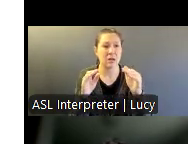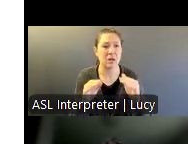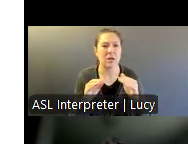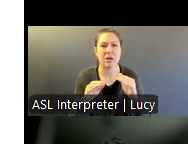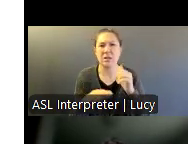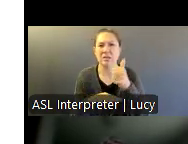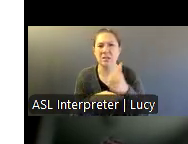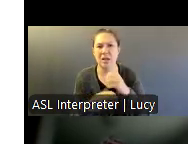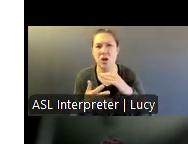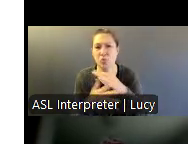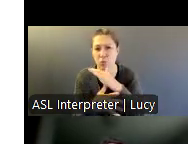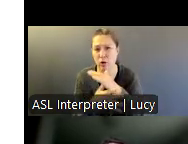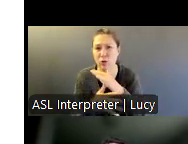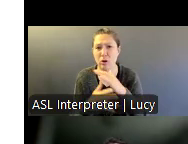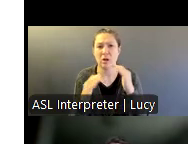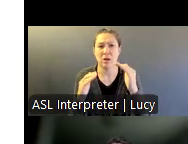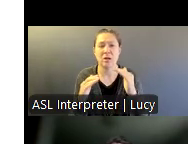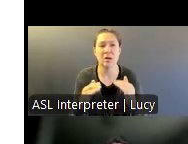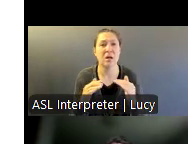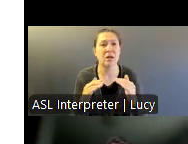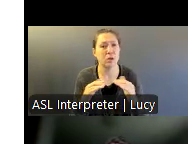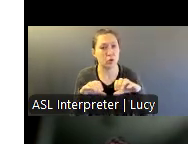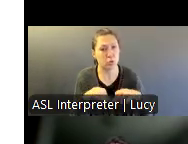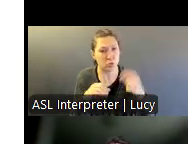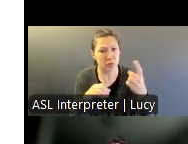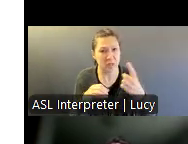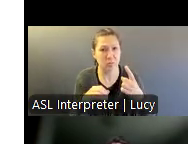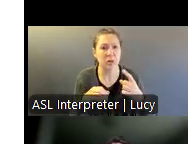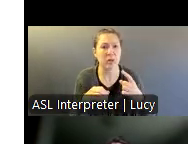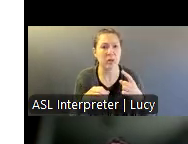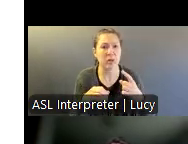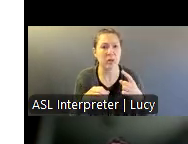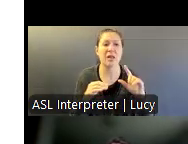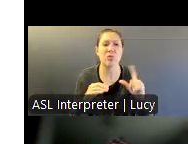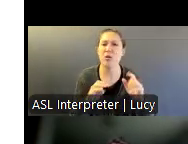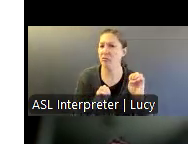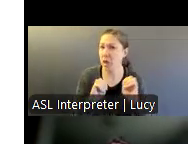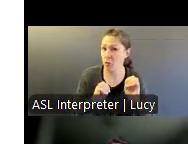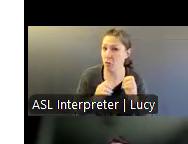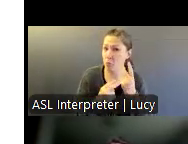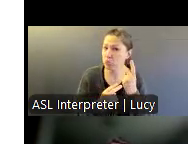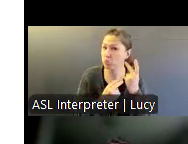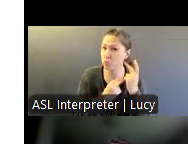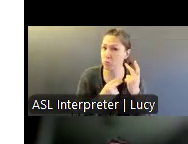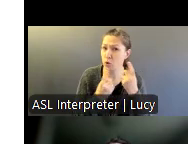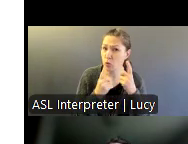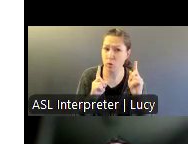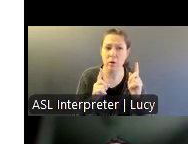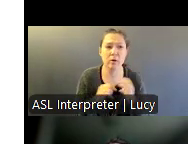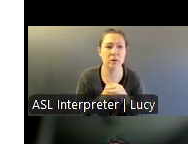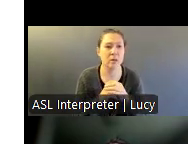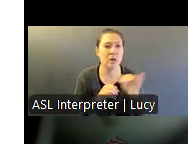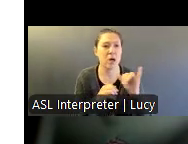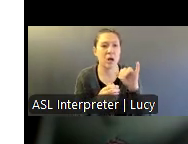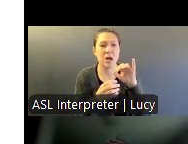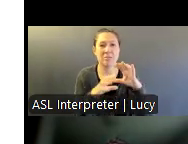and evaluate. And in the center of this is equity, voice, and power sharing. So